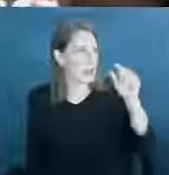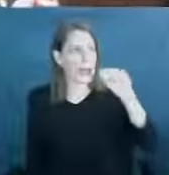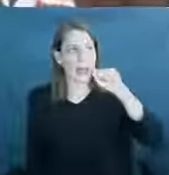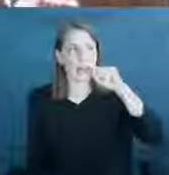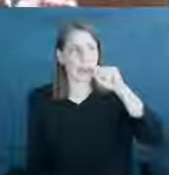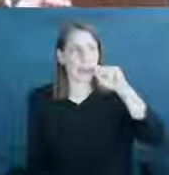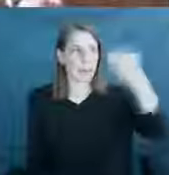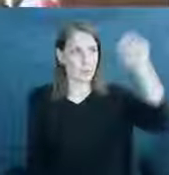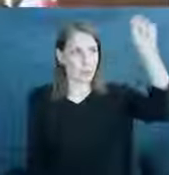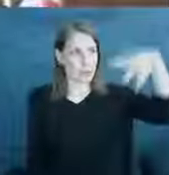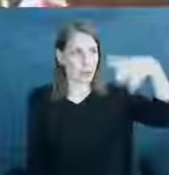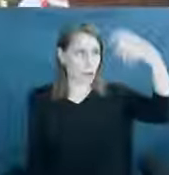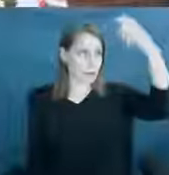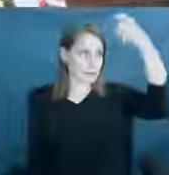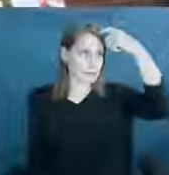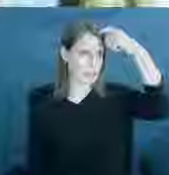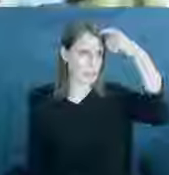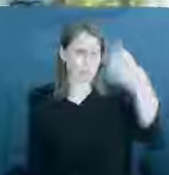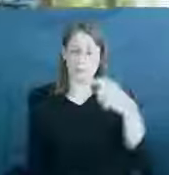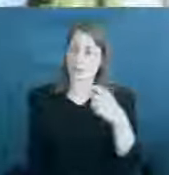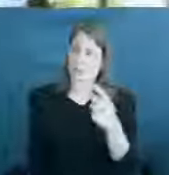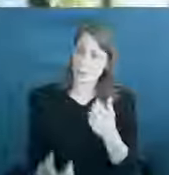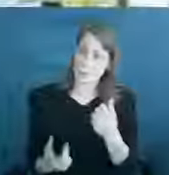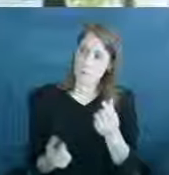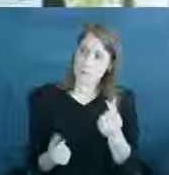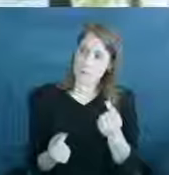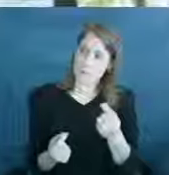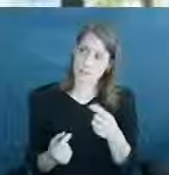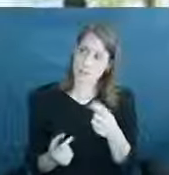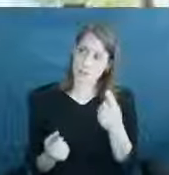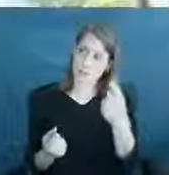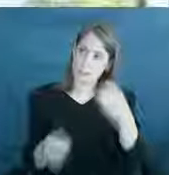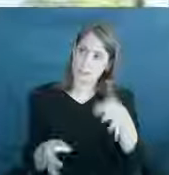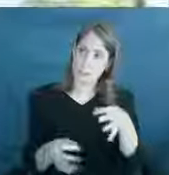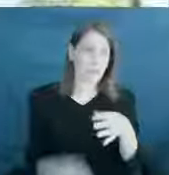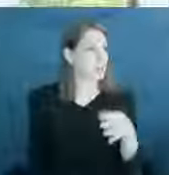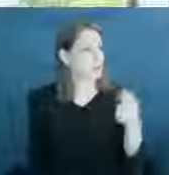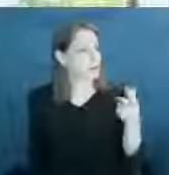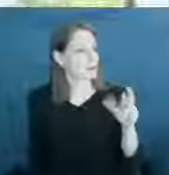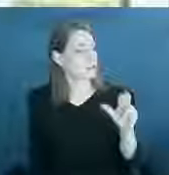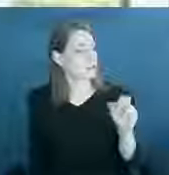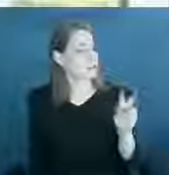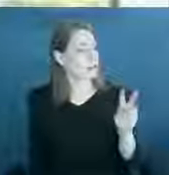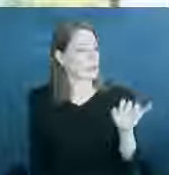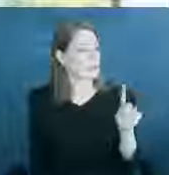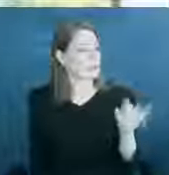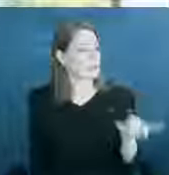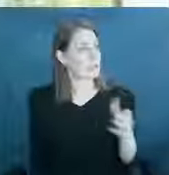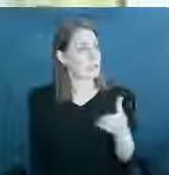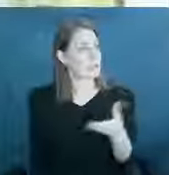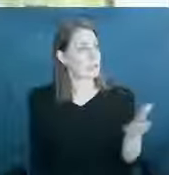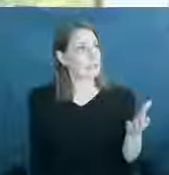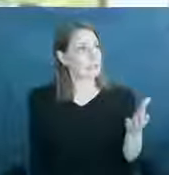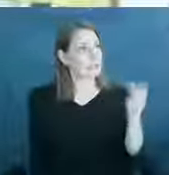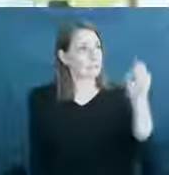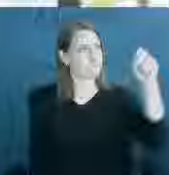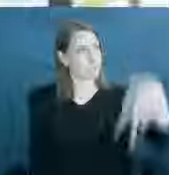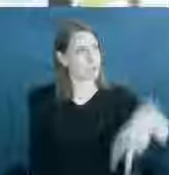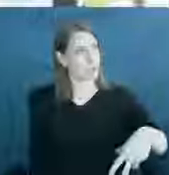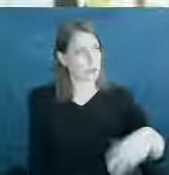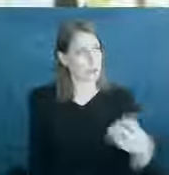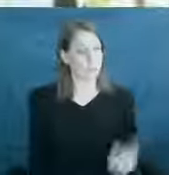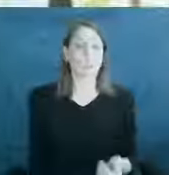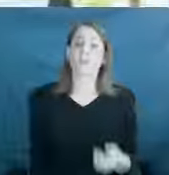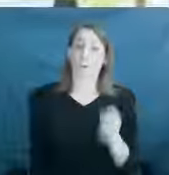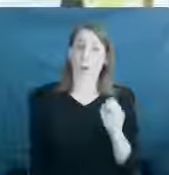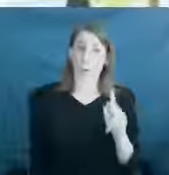gravity. Yes? An apple fell on his head. Yeah, and what did he decide? He decided that gravity